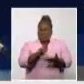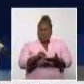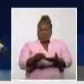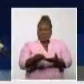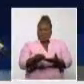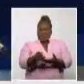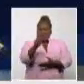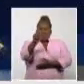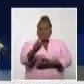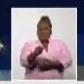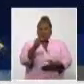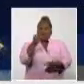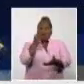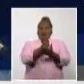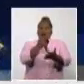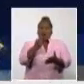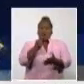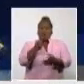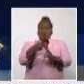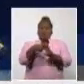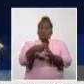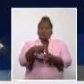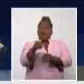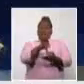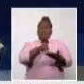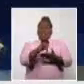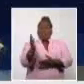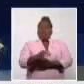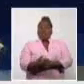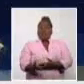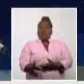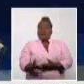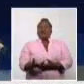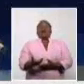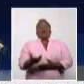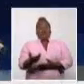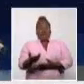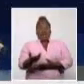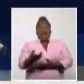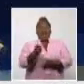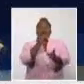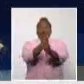massive influx or small influx of foreigners into the country, that has diminished.